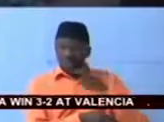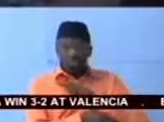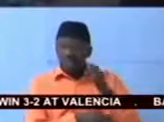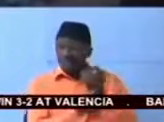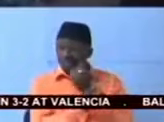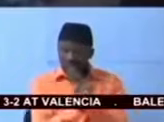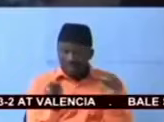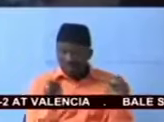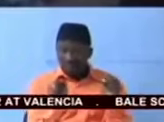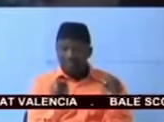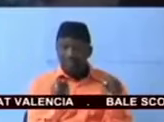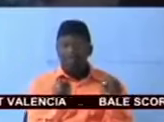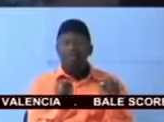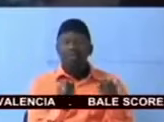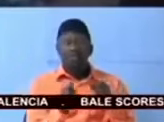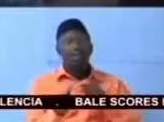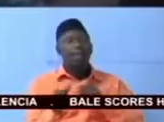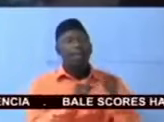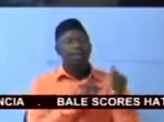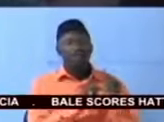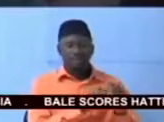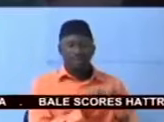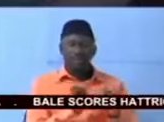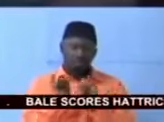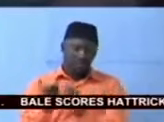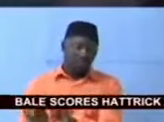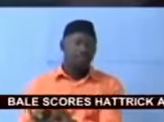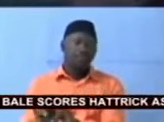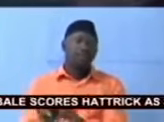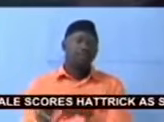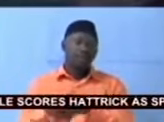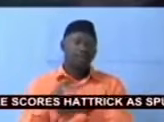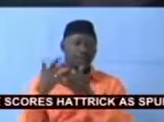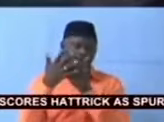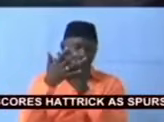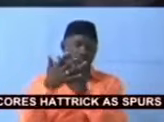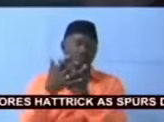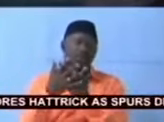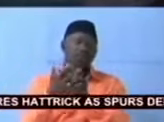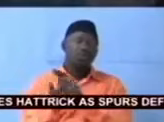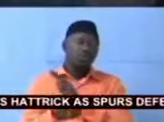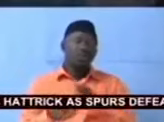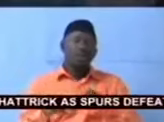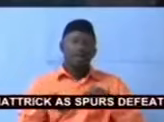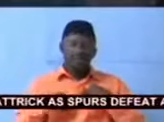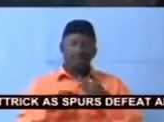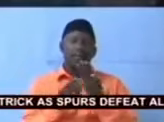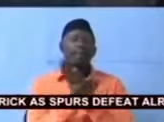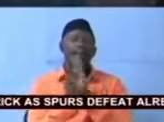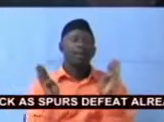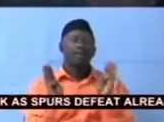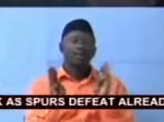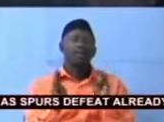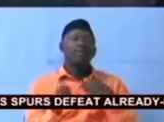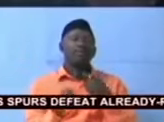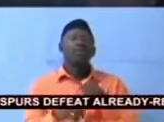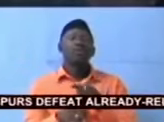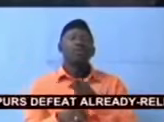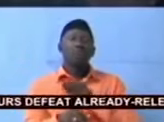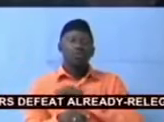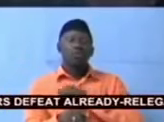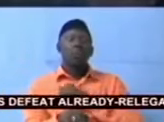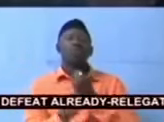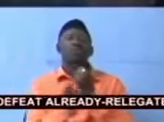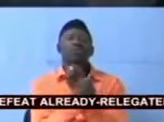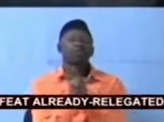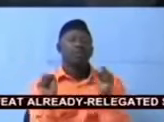to deny him bail and pending the determination of the case. Li ci gëna oor dal moy bañ koy jox bail be nga xamné ni case